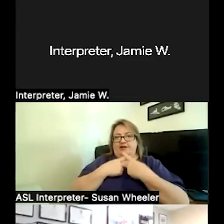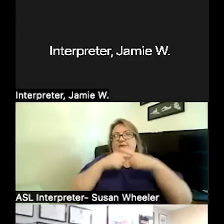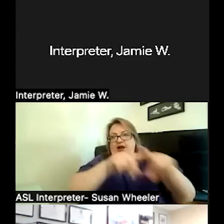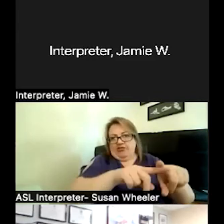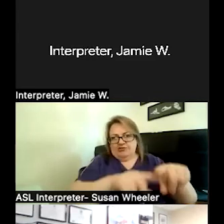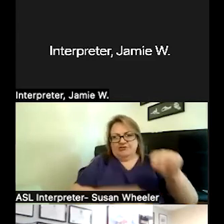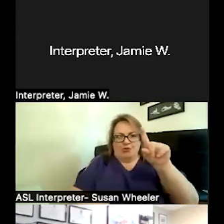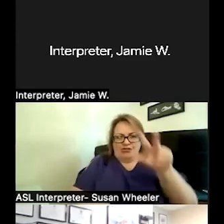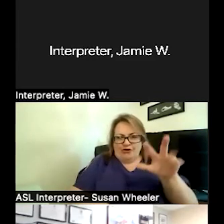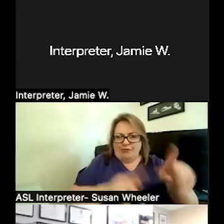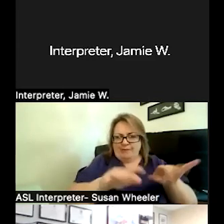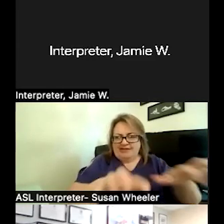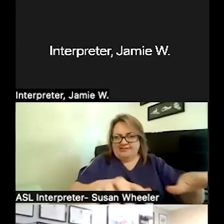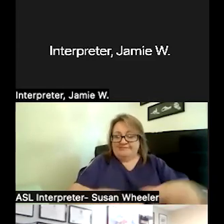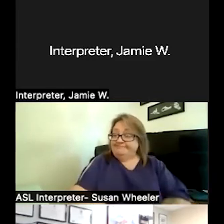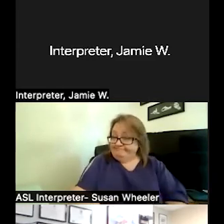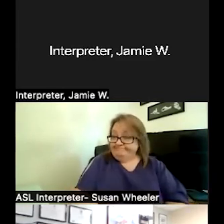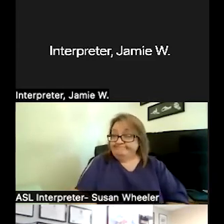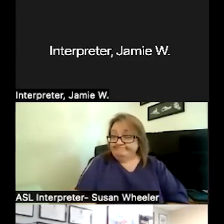Next, please.